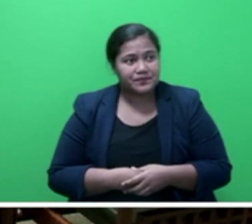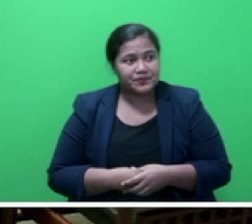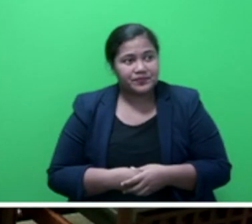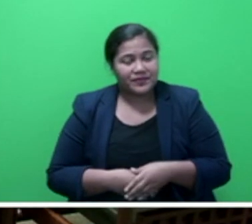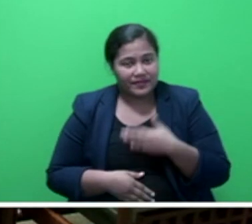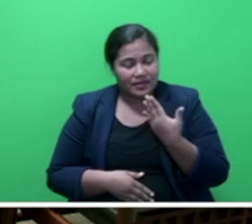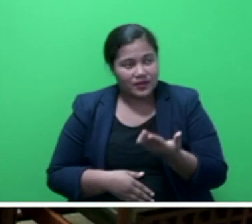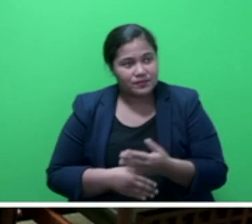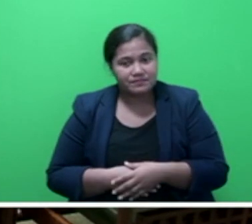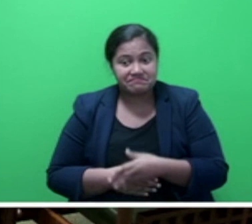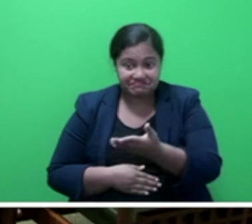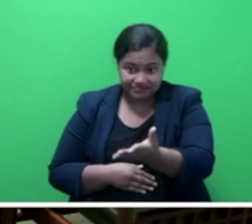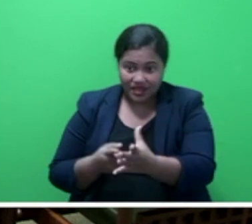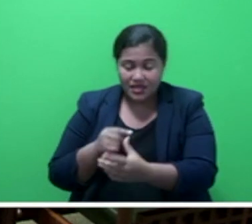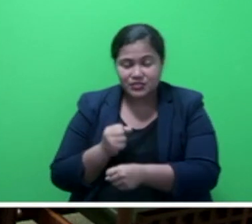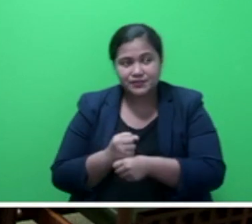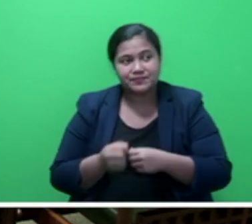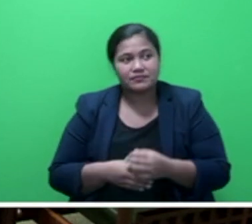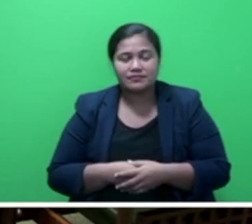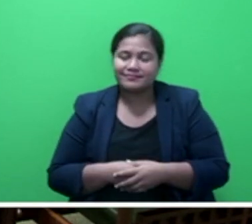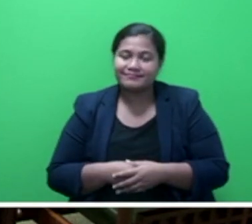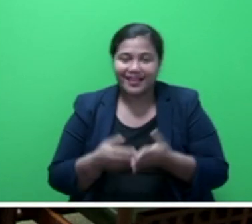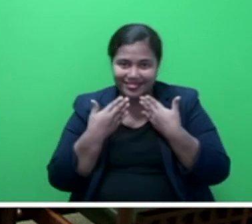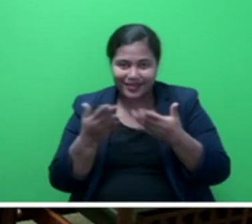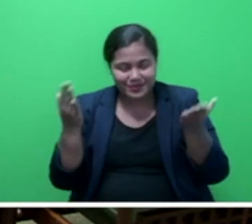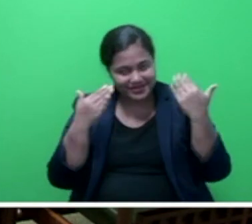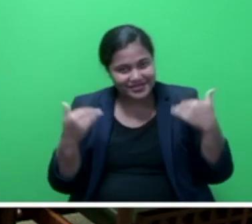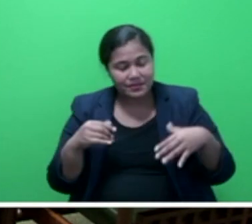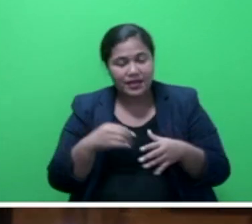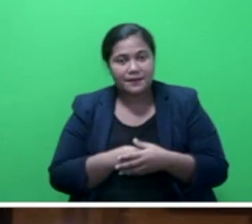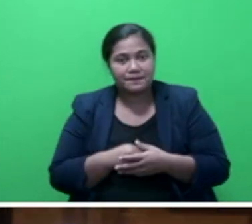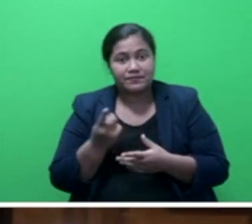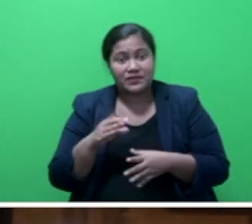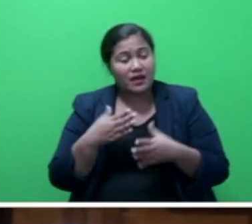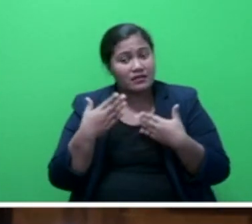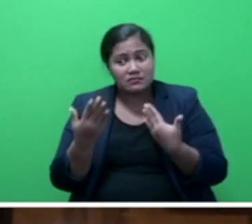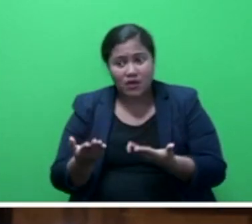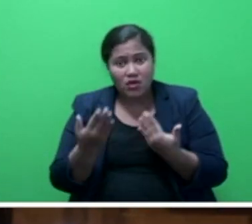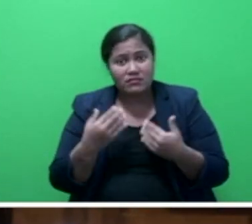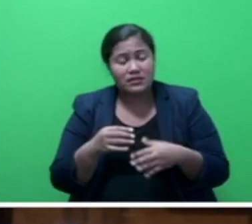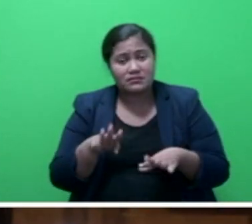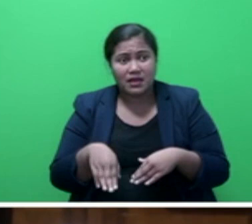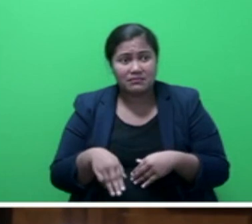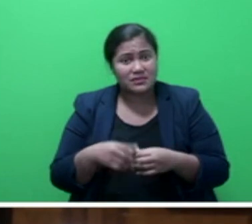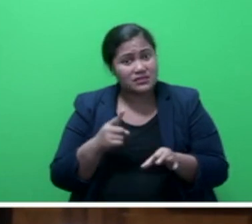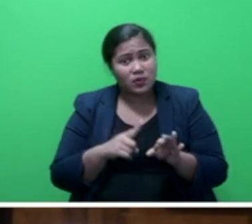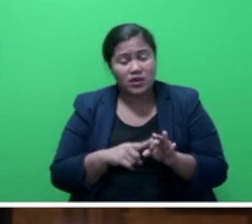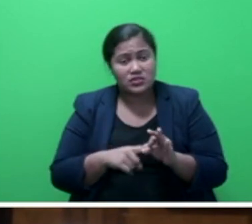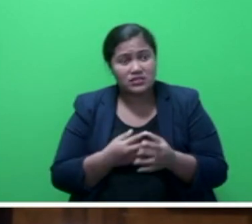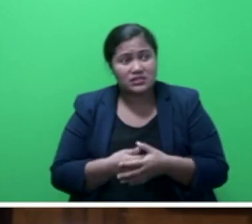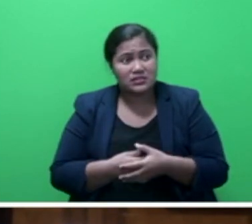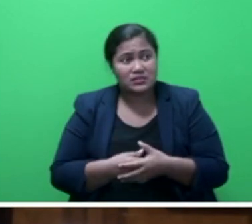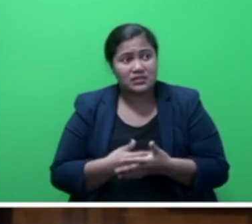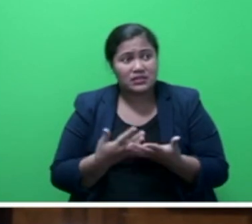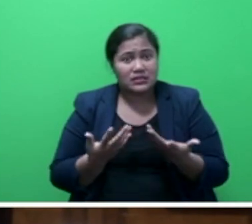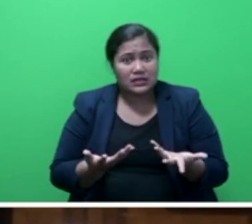Honorable Attorney General, you have the floor, sir. Thank you, Mr. Speaker, sir. Mr. Speaker, sir, the honourable member's question actually is